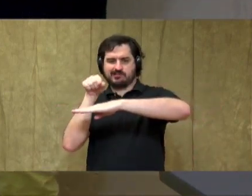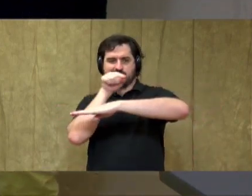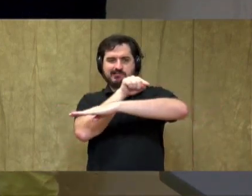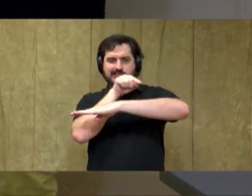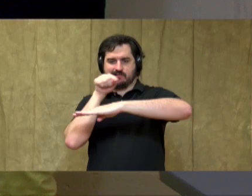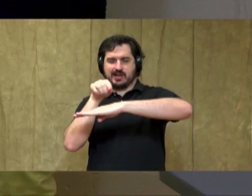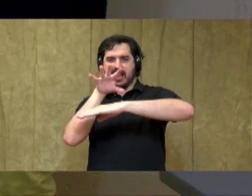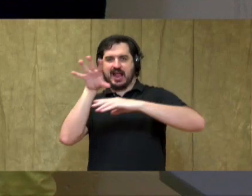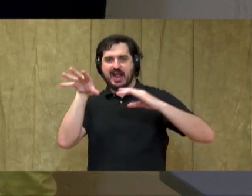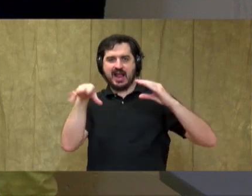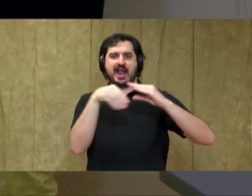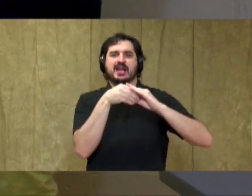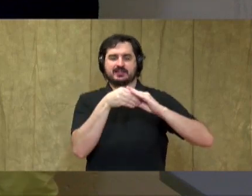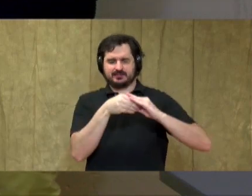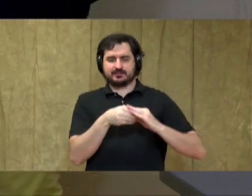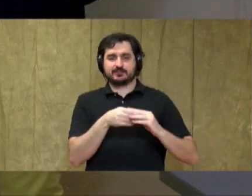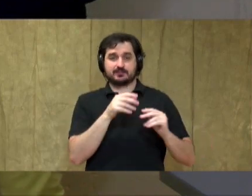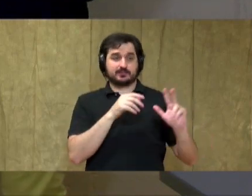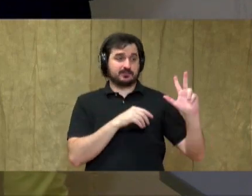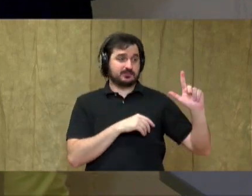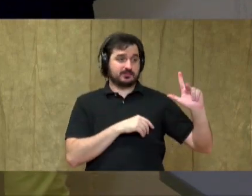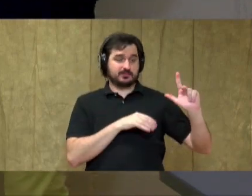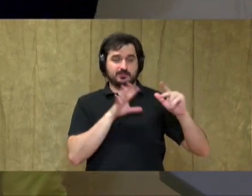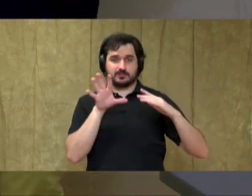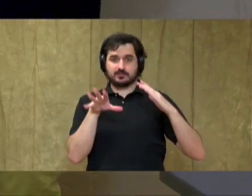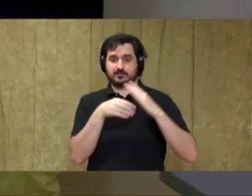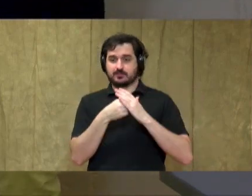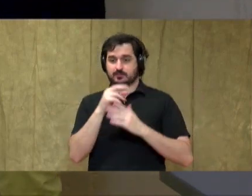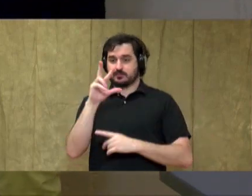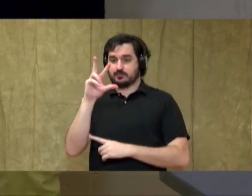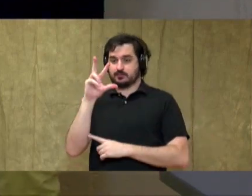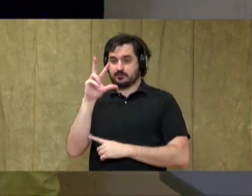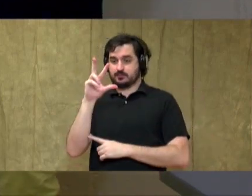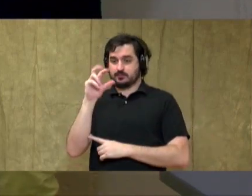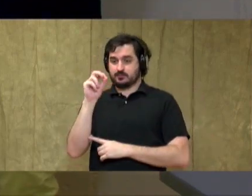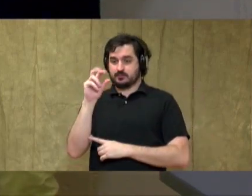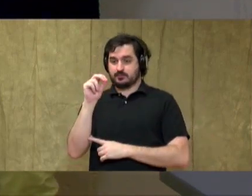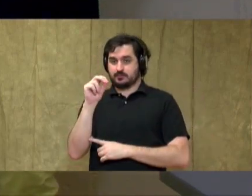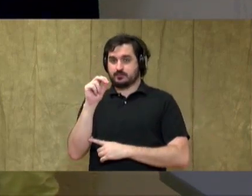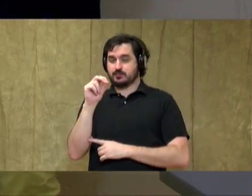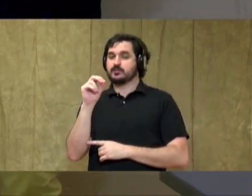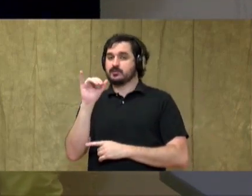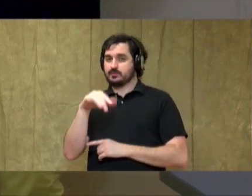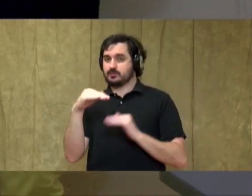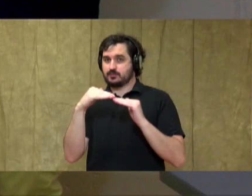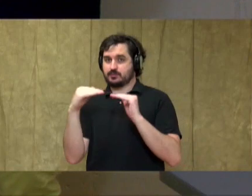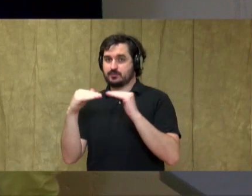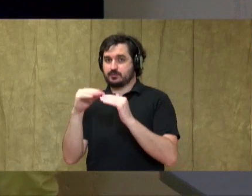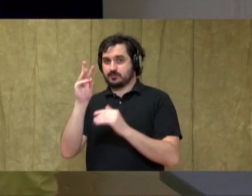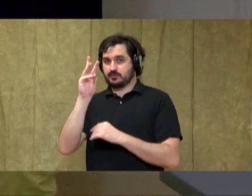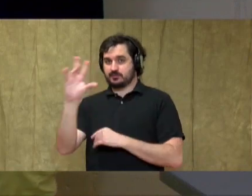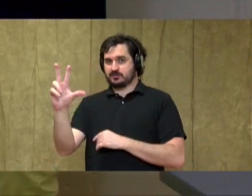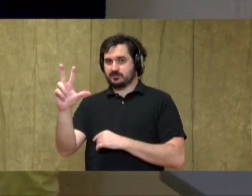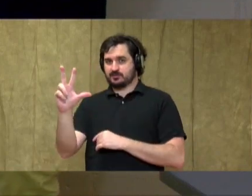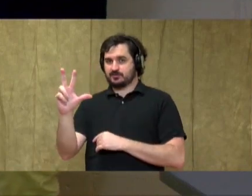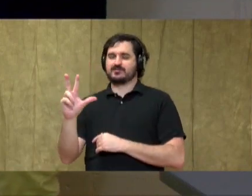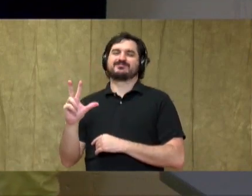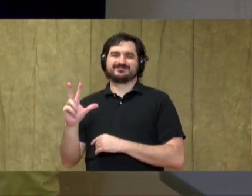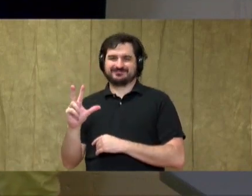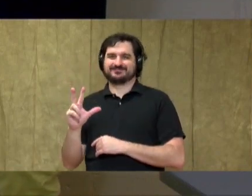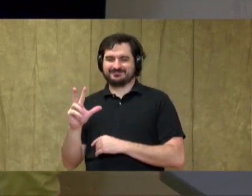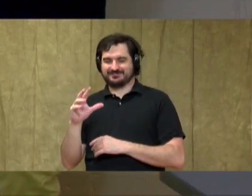plus 30. And what does that equal, guys? 63 hundredths. Very